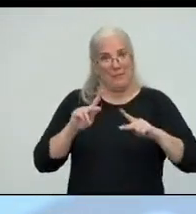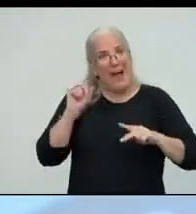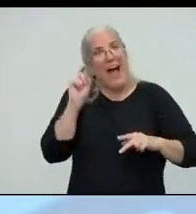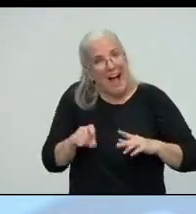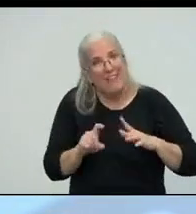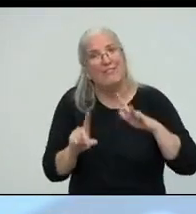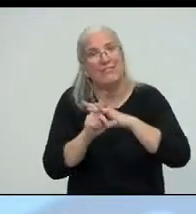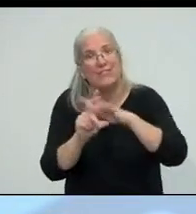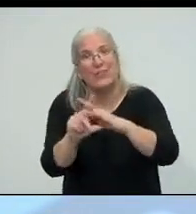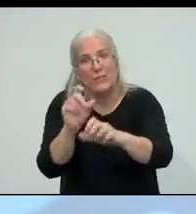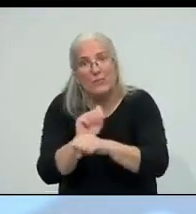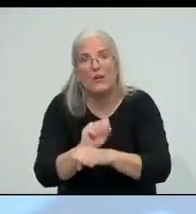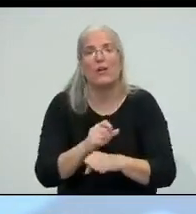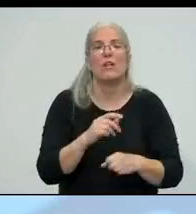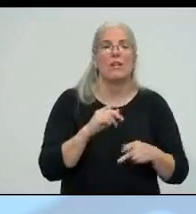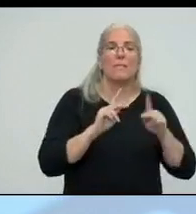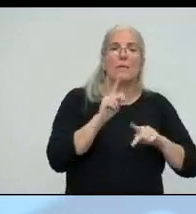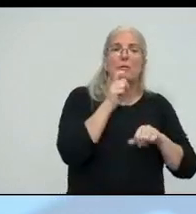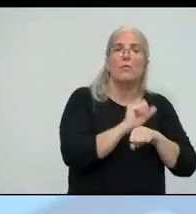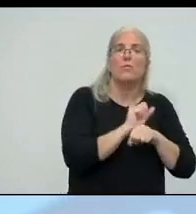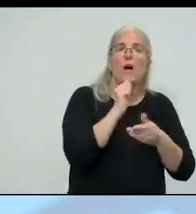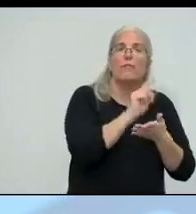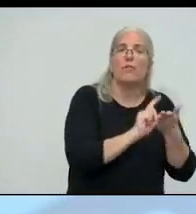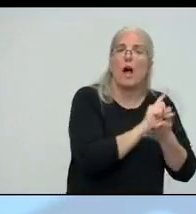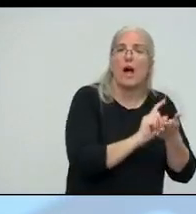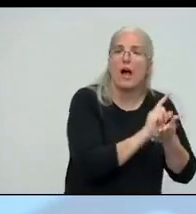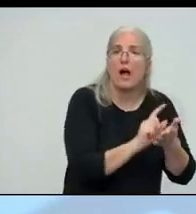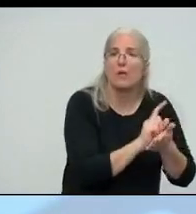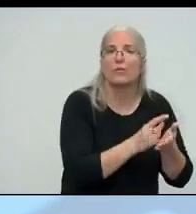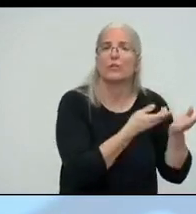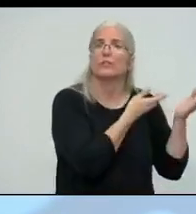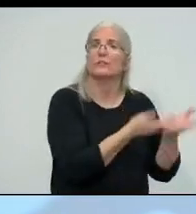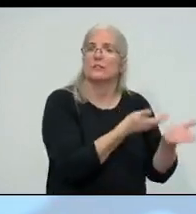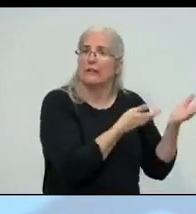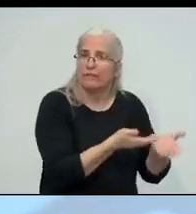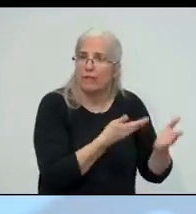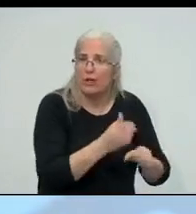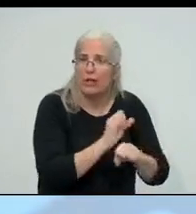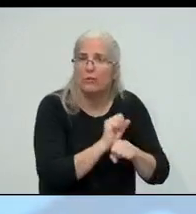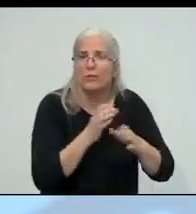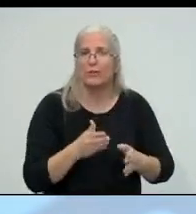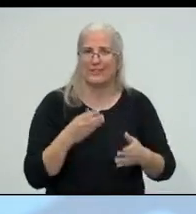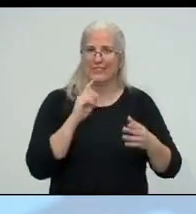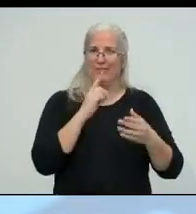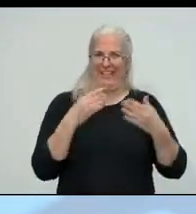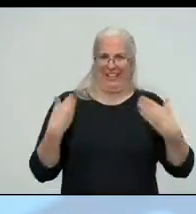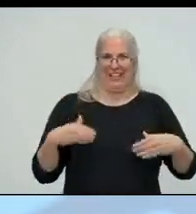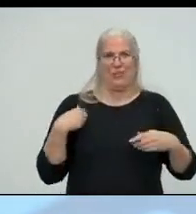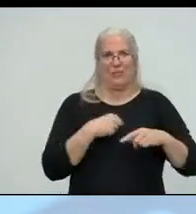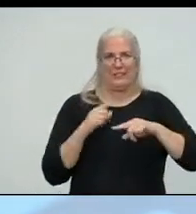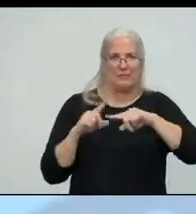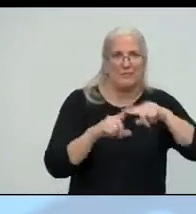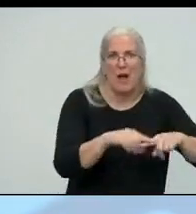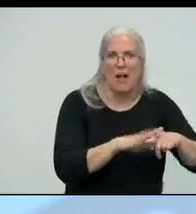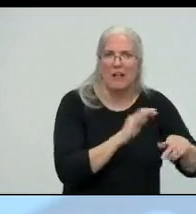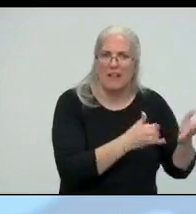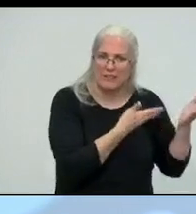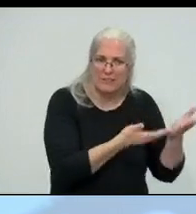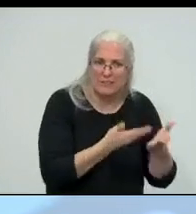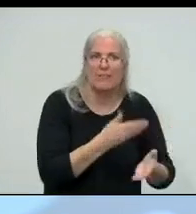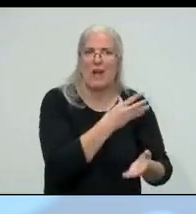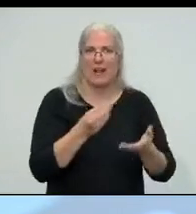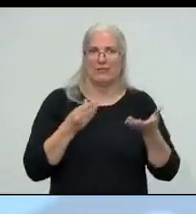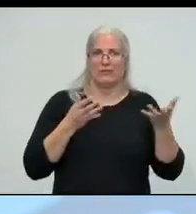our delivery workers, as we have as broadly have been more and more reliant on delivery services to reduce contacts, that those workers